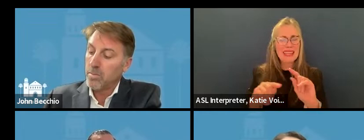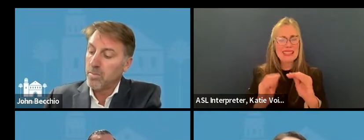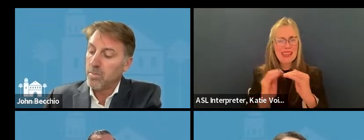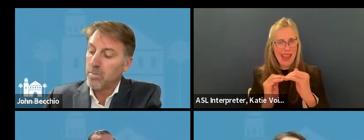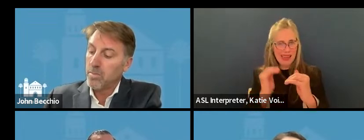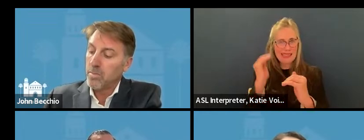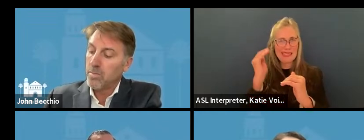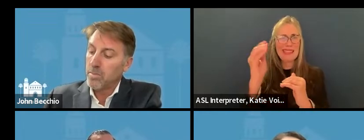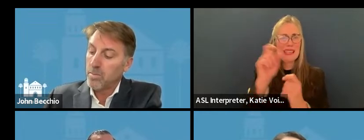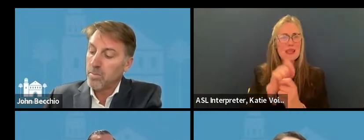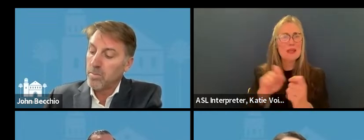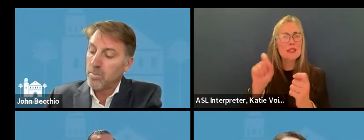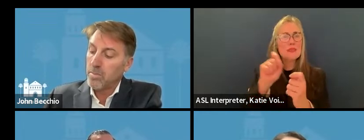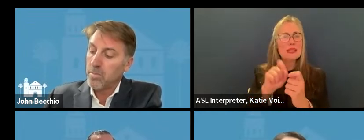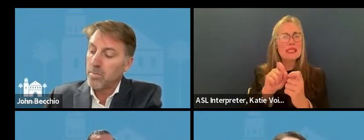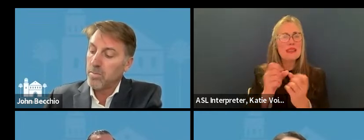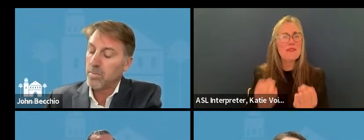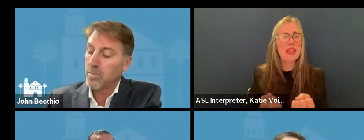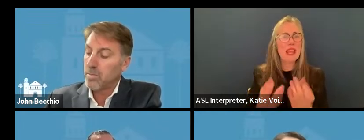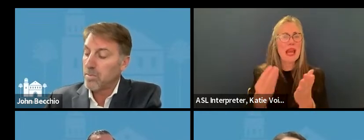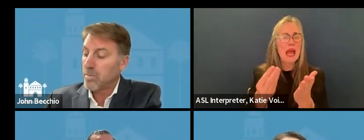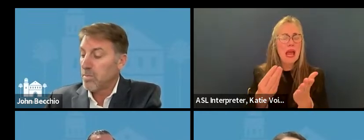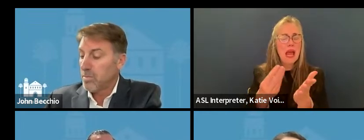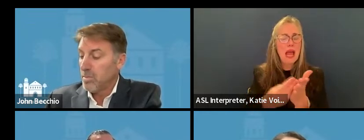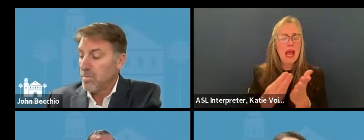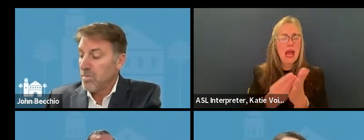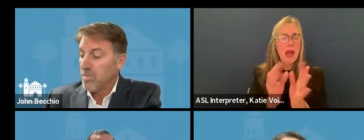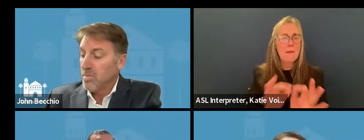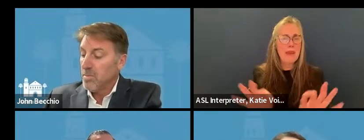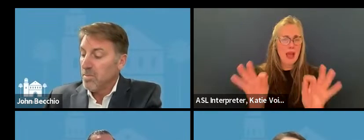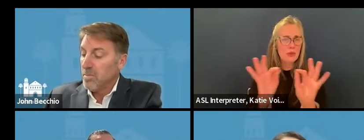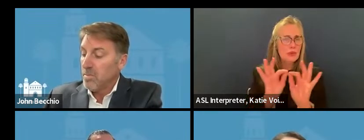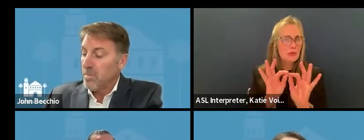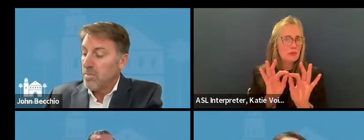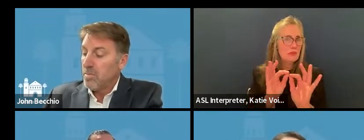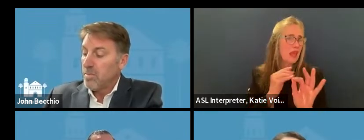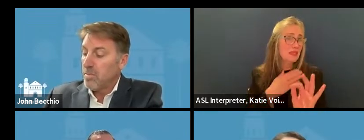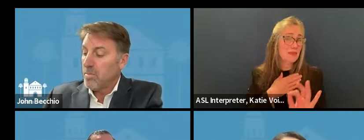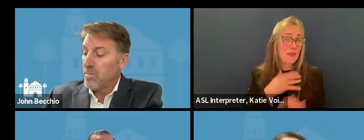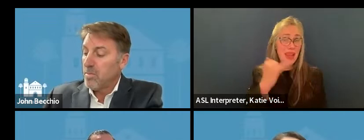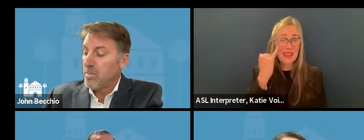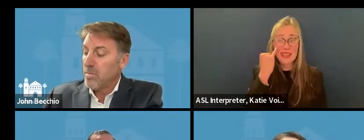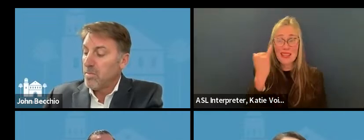suggestion, and I'd like to hear other board members' thoughts on this.